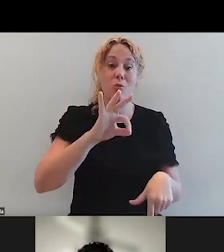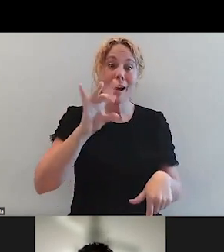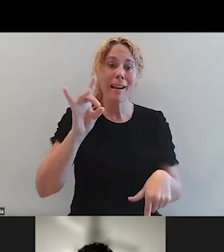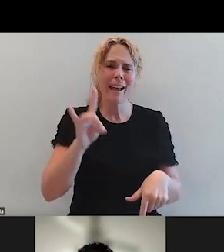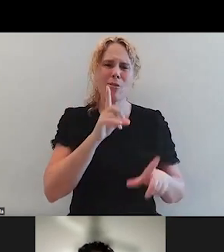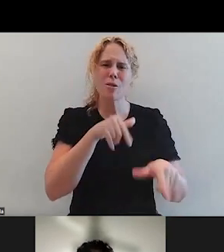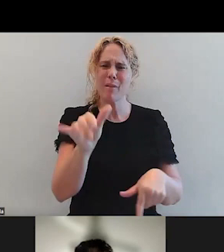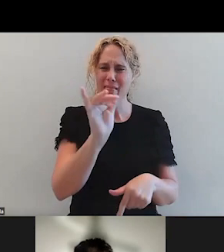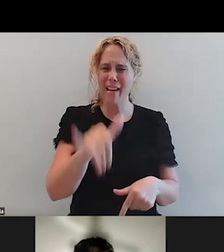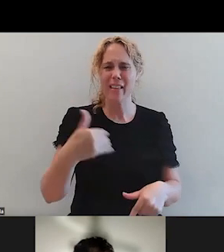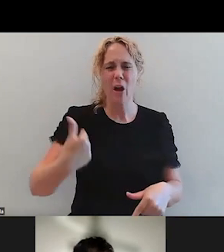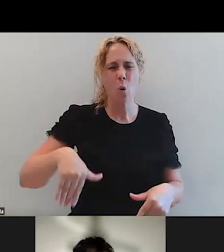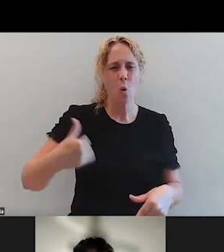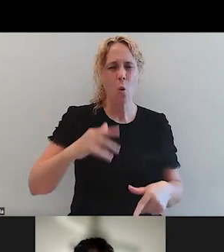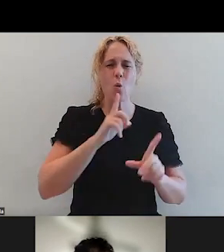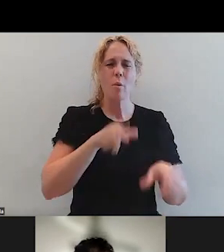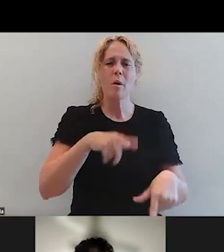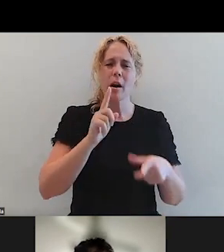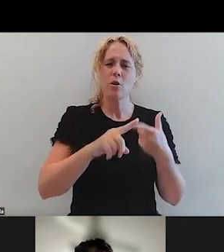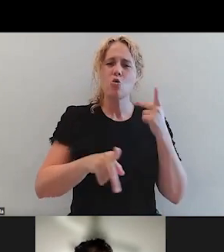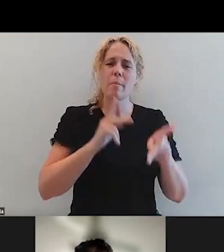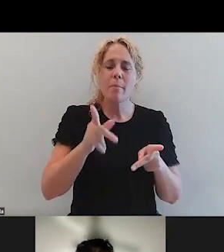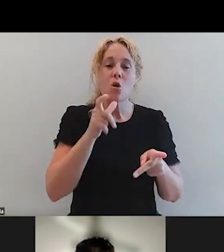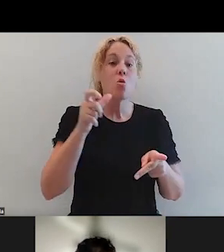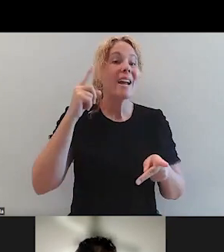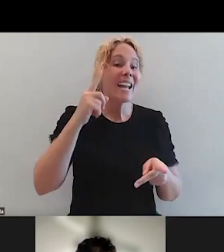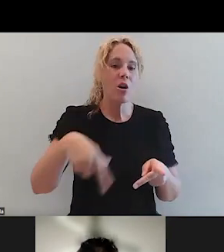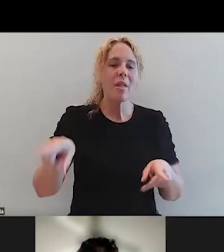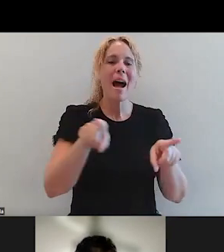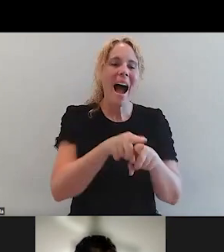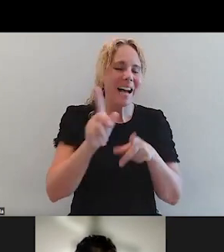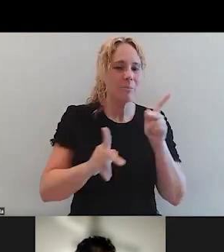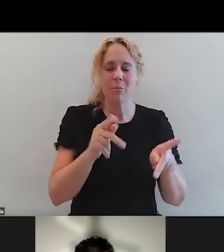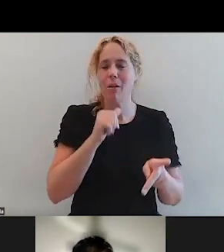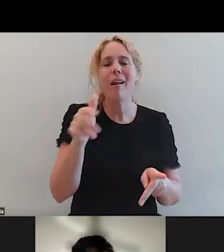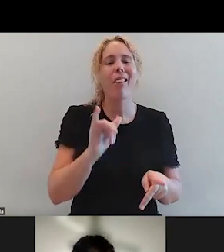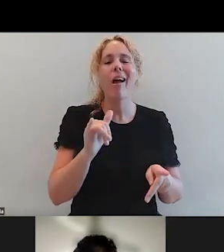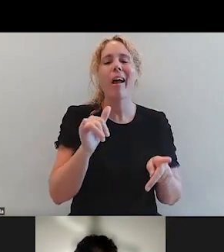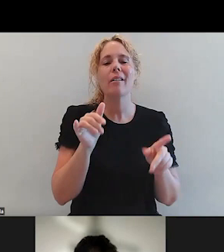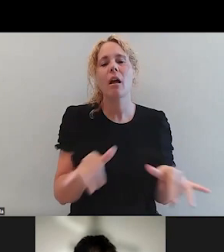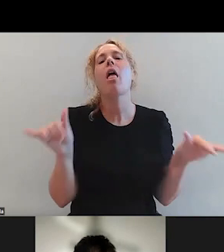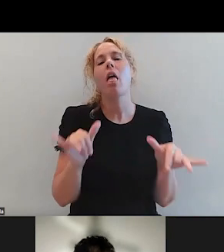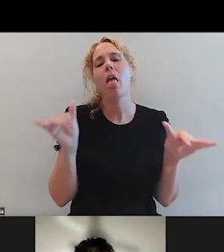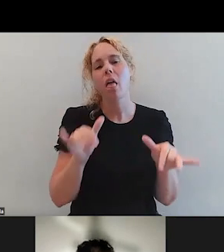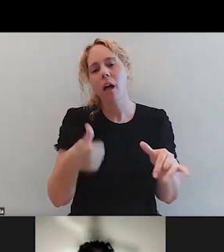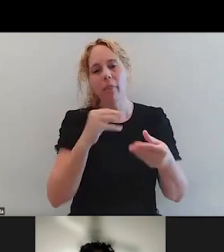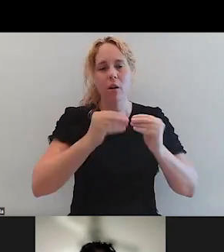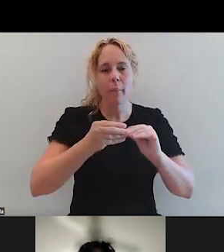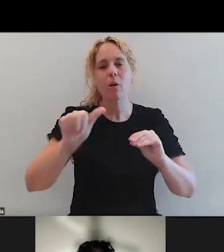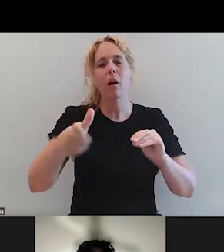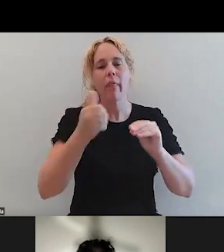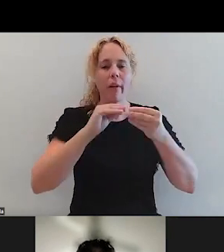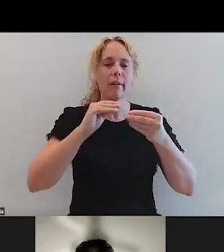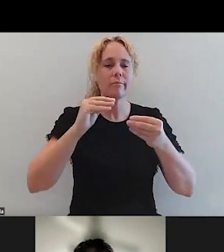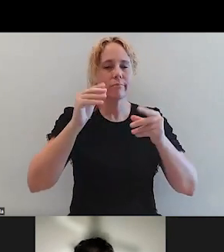like that, respond to people, to hear them as people, not just another call, another number, another statistic. That is how